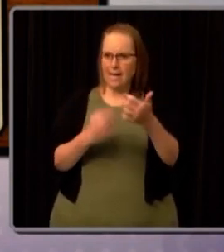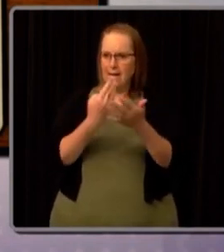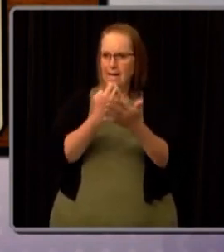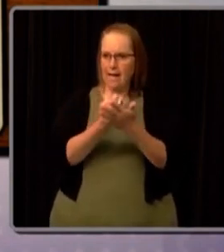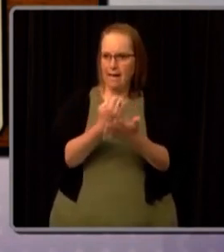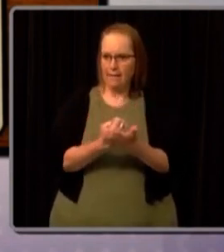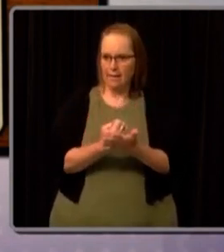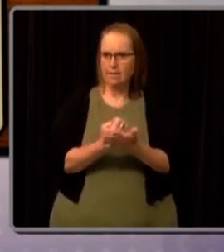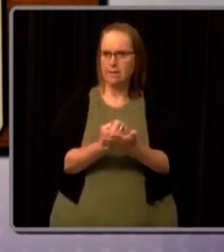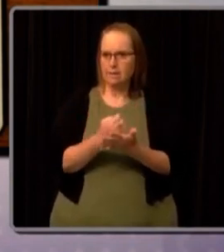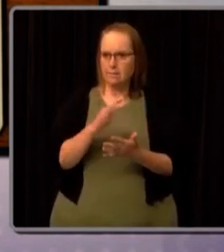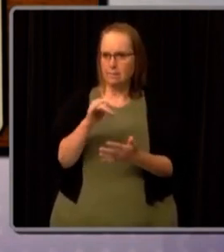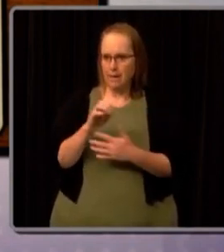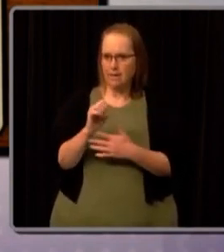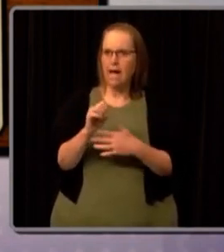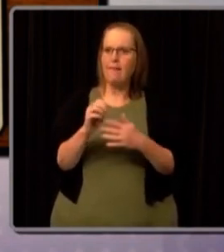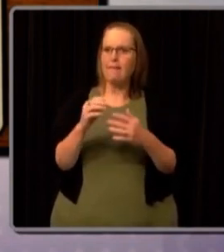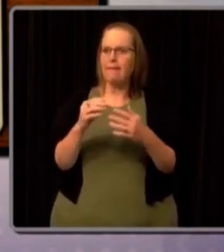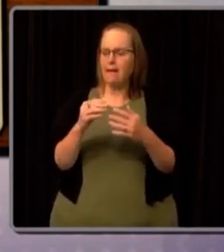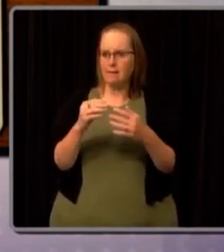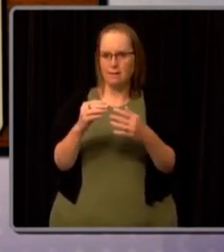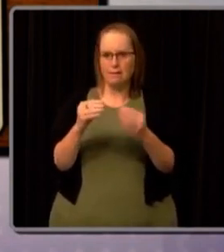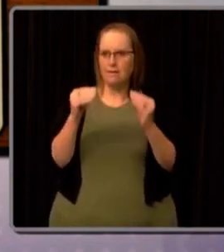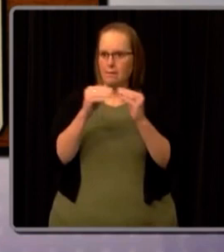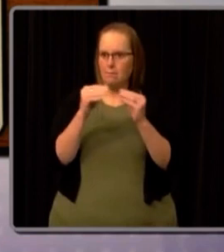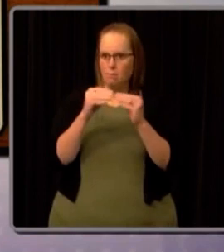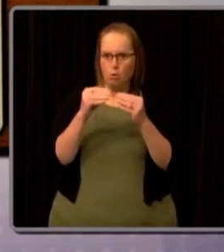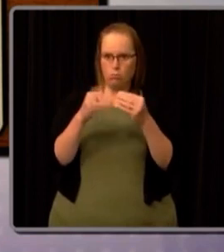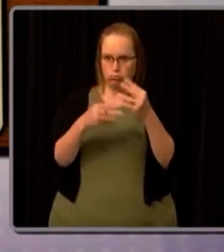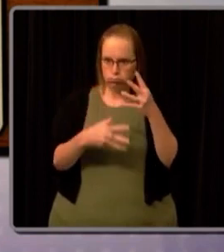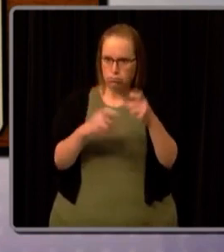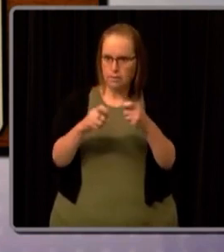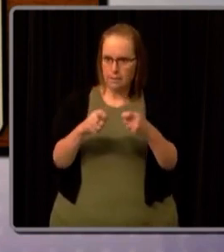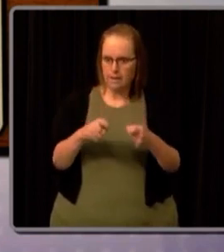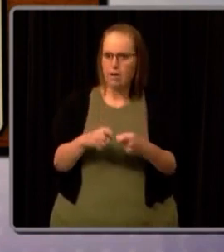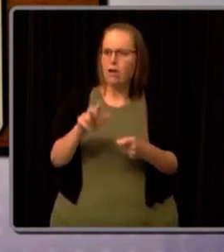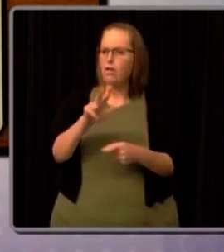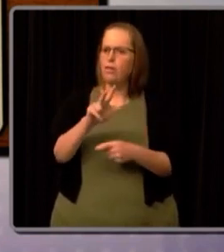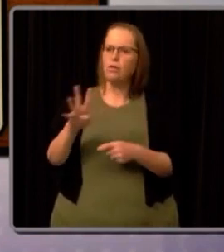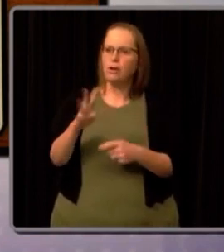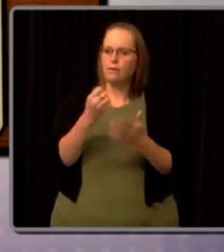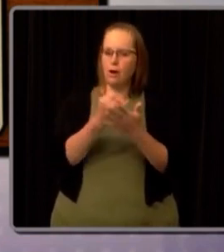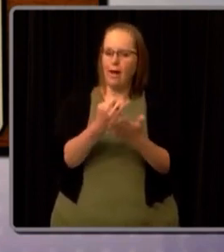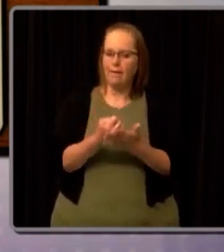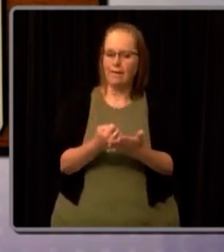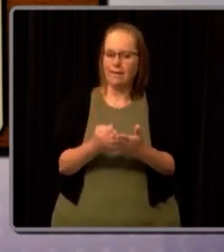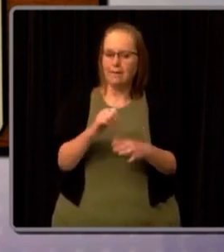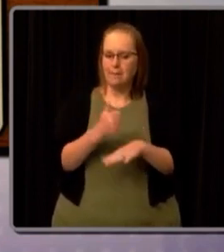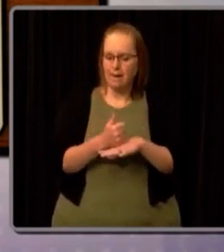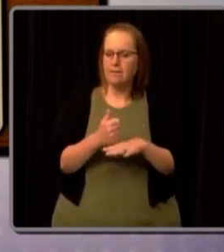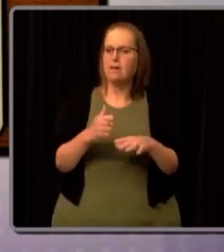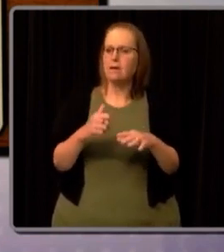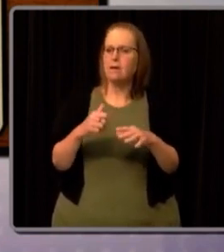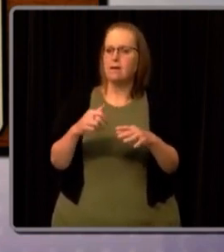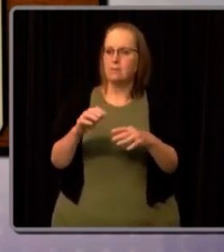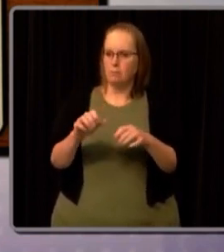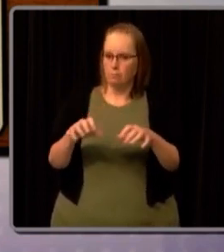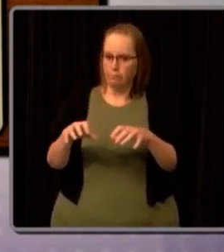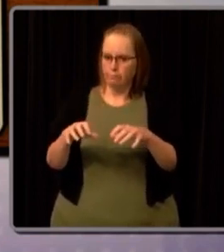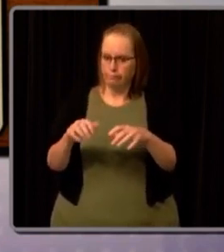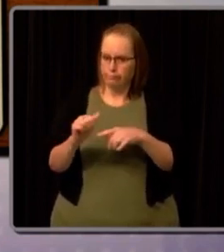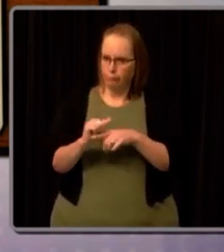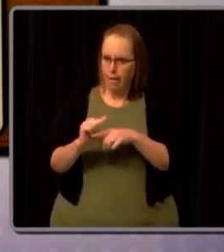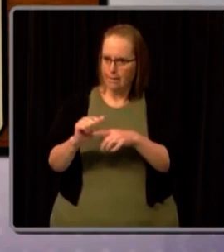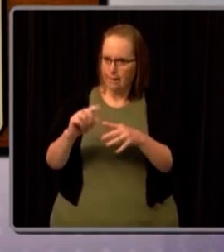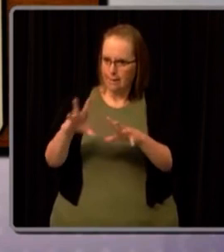actually spelled out even further. There's 34 evidence-based practices within that document. And as we were studying